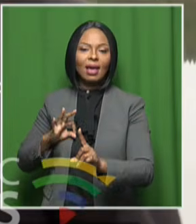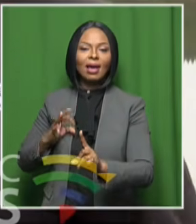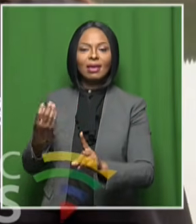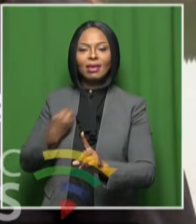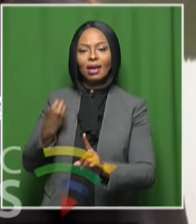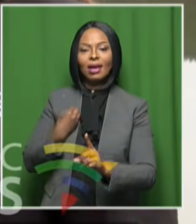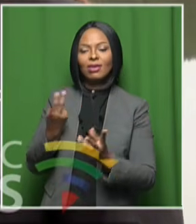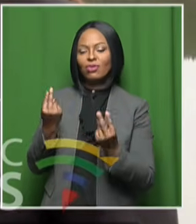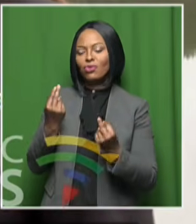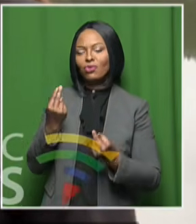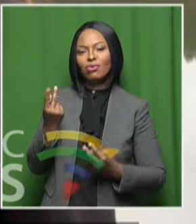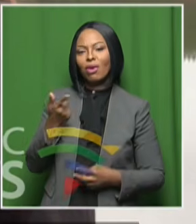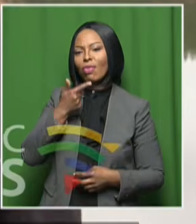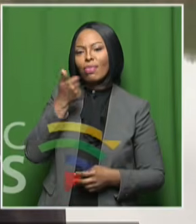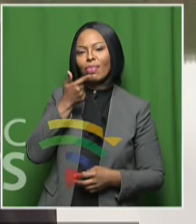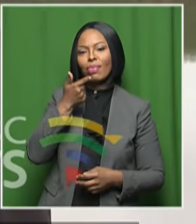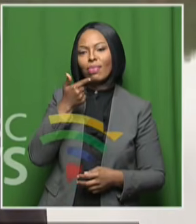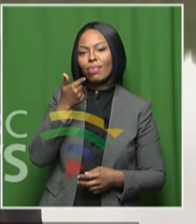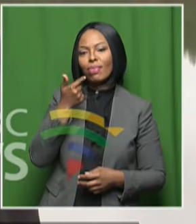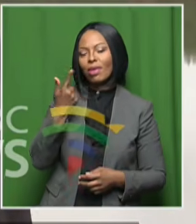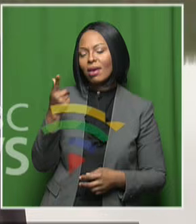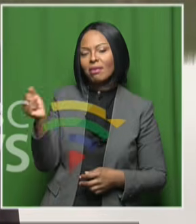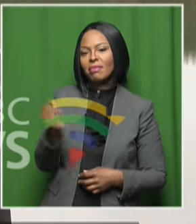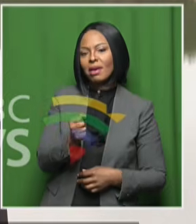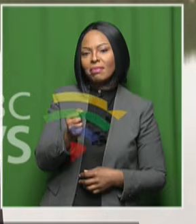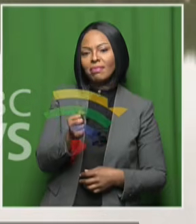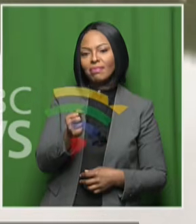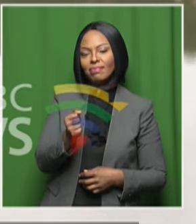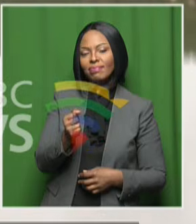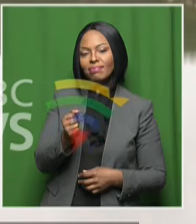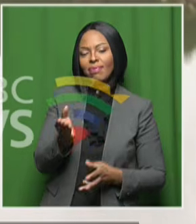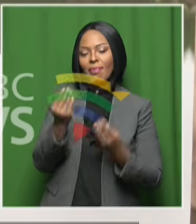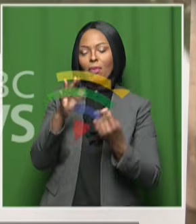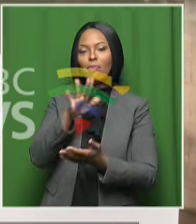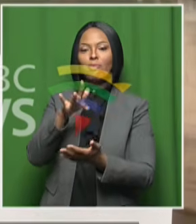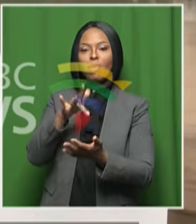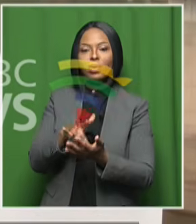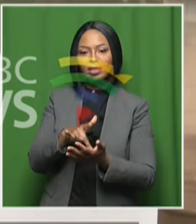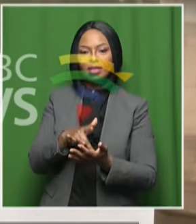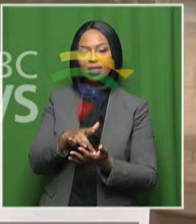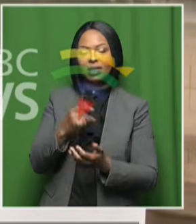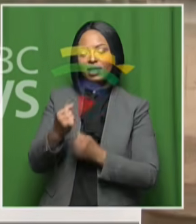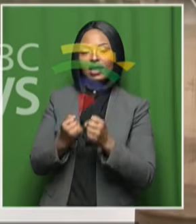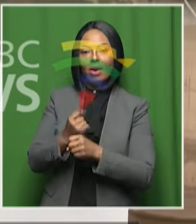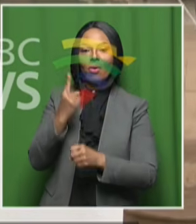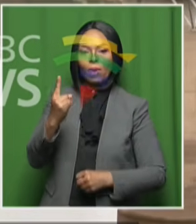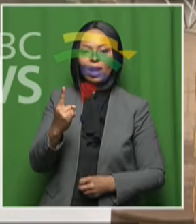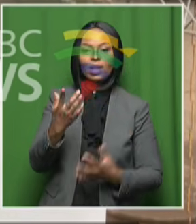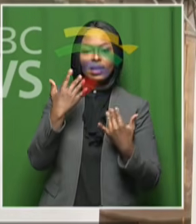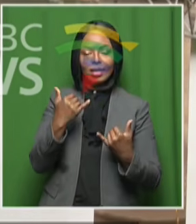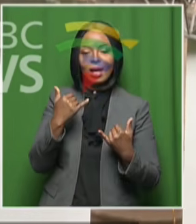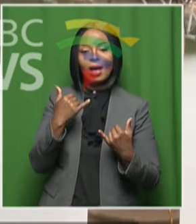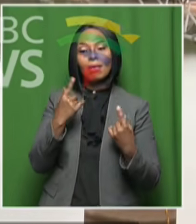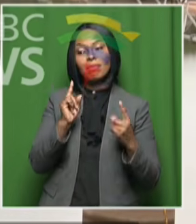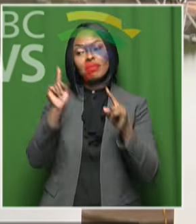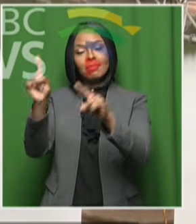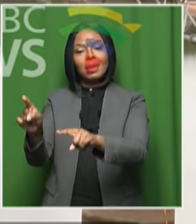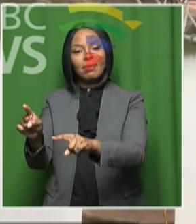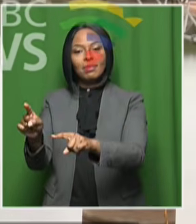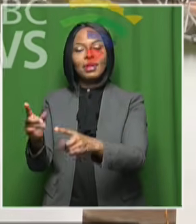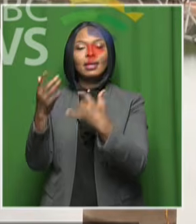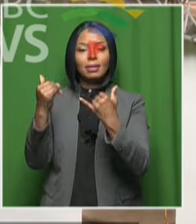newly appointed, he's been around for about almost a year, and we're going to chat to him. We're going to go walk out onto the edge of that bridge just to